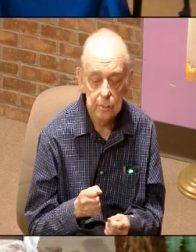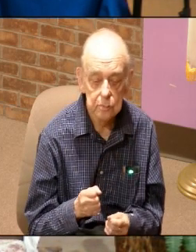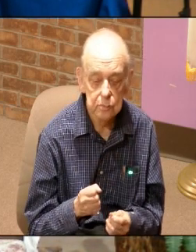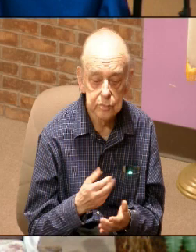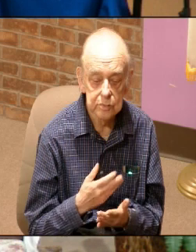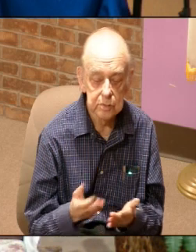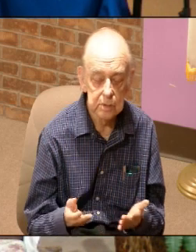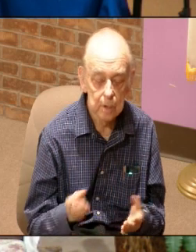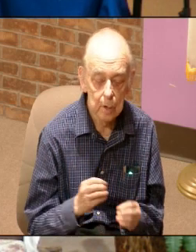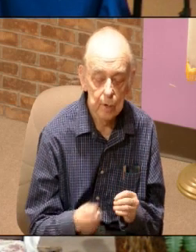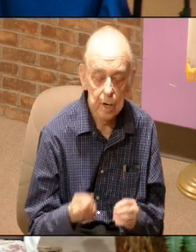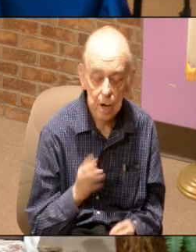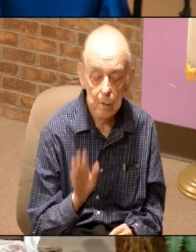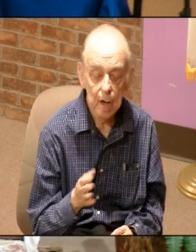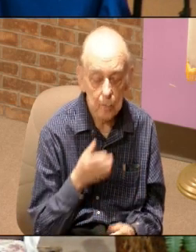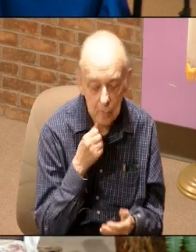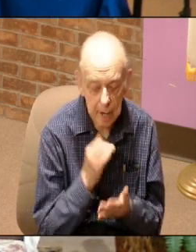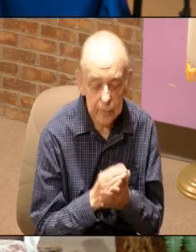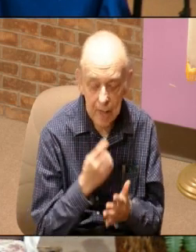something to put in her mouth to